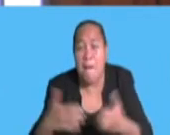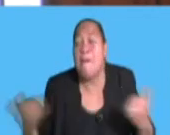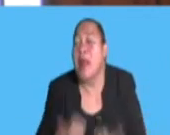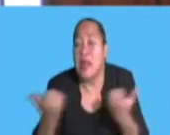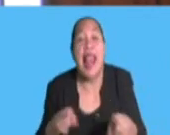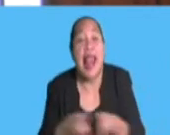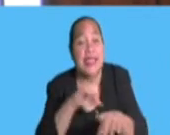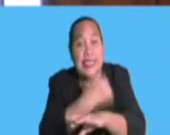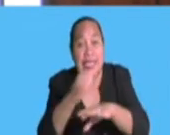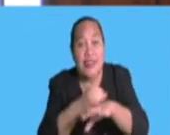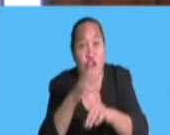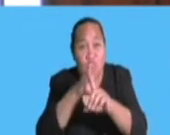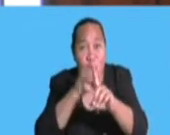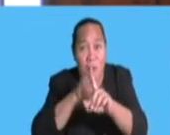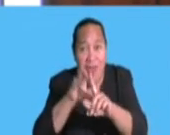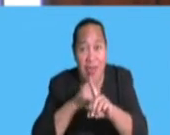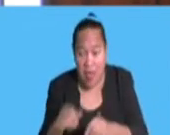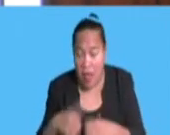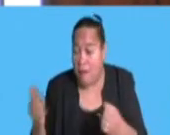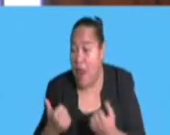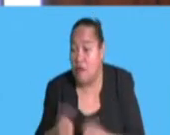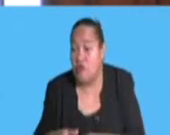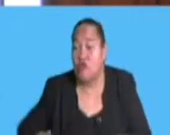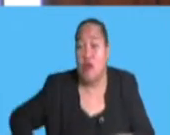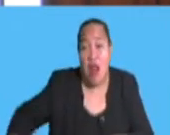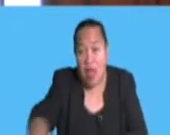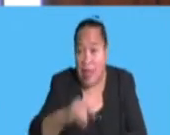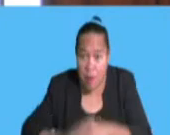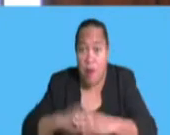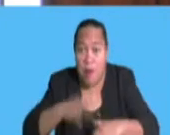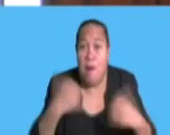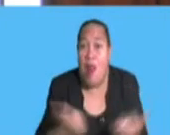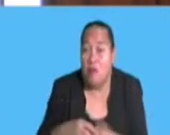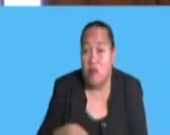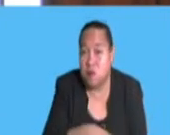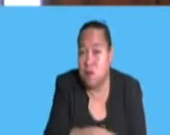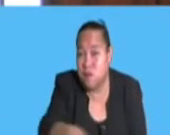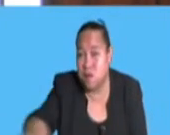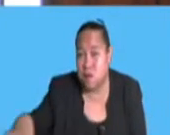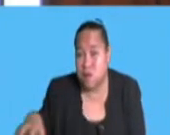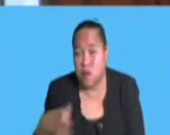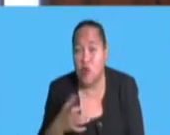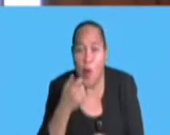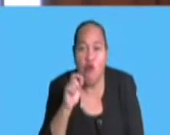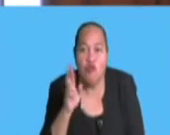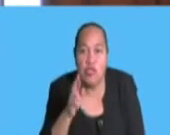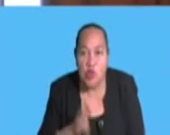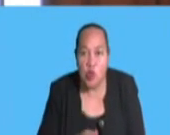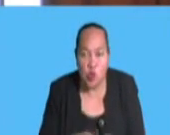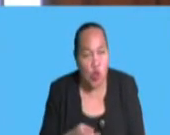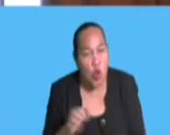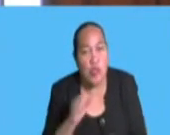like Singapore, to help bring down land and development costs, infrastructure costs, and construction costs, which can